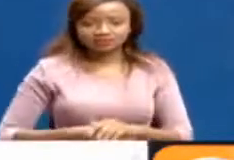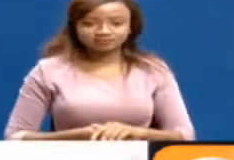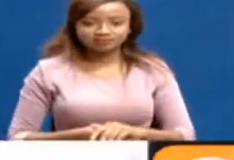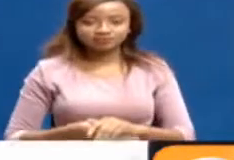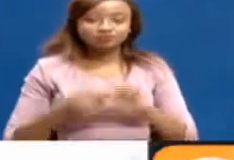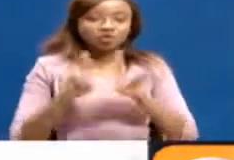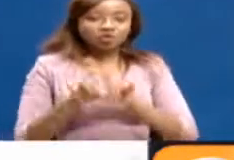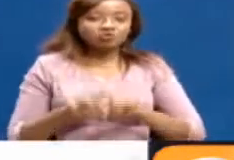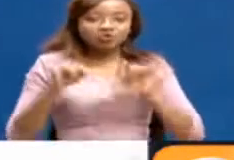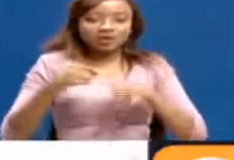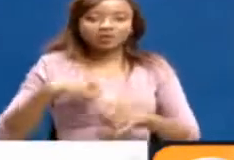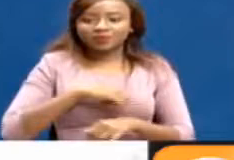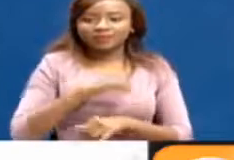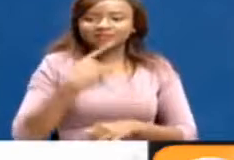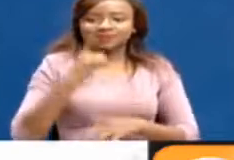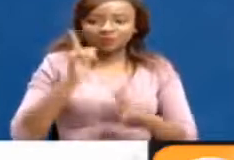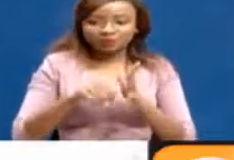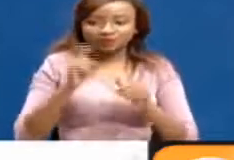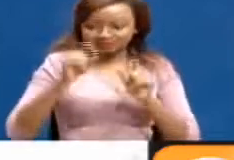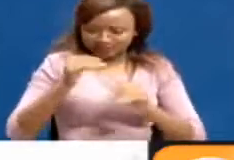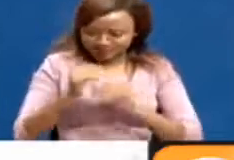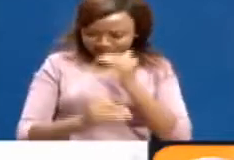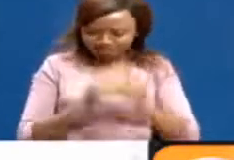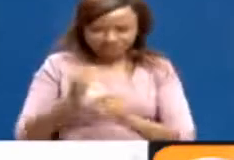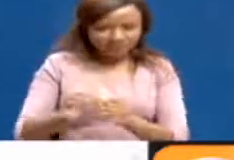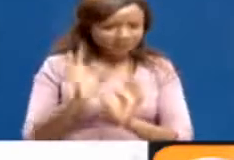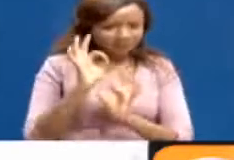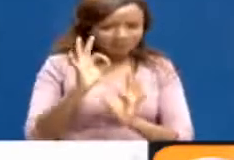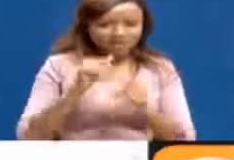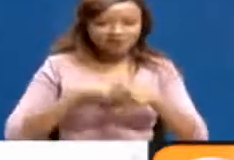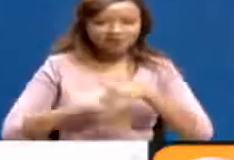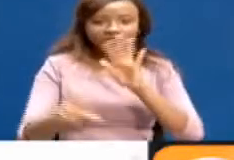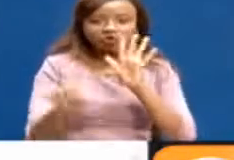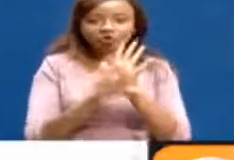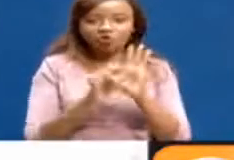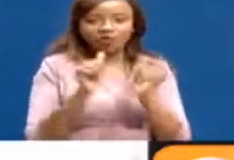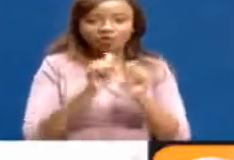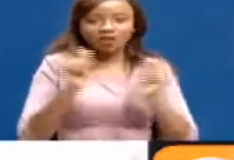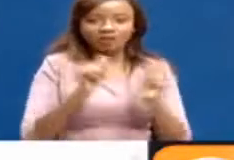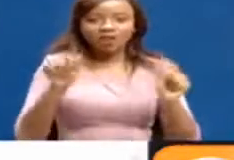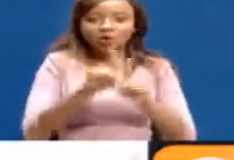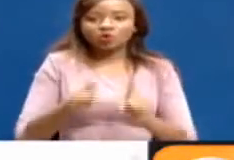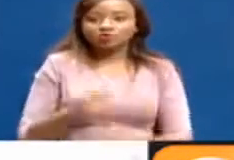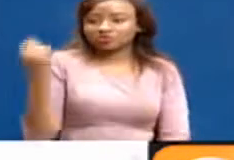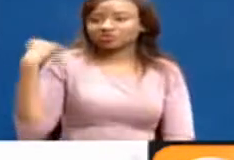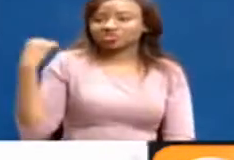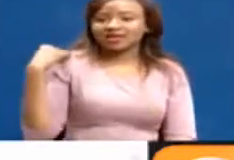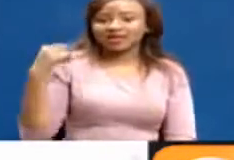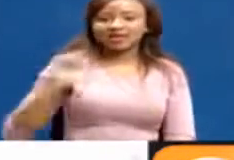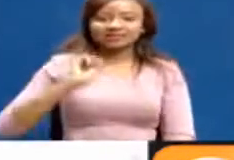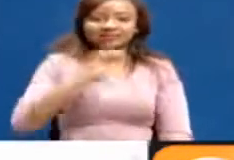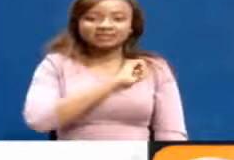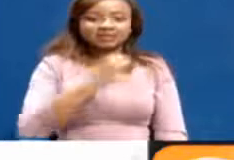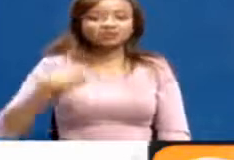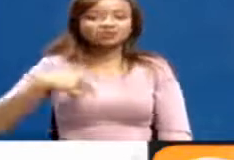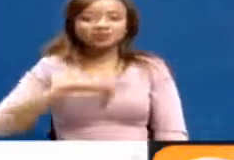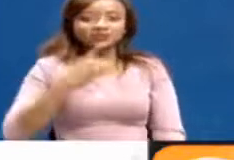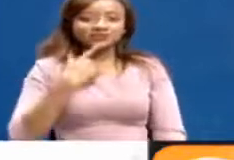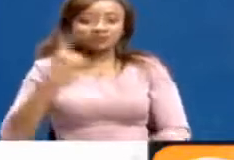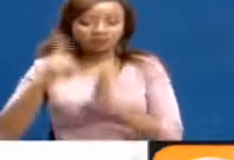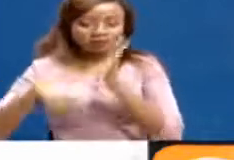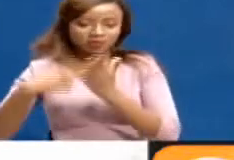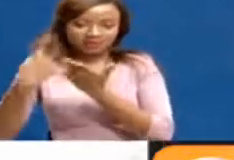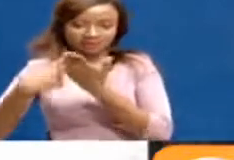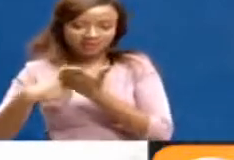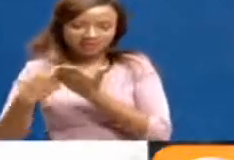we are saying that it must be done properly and within the law. Yesterday, as senators were saying, because the Division of Revenue Bill came and the